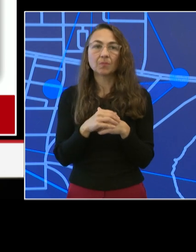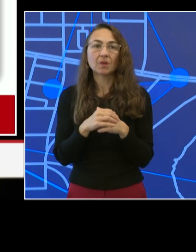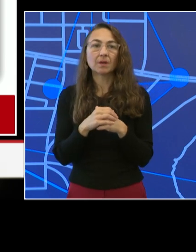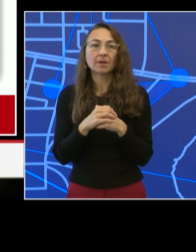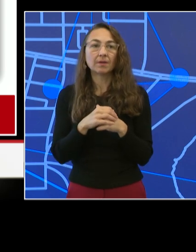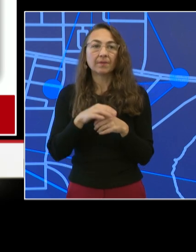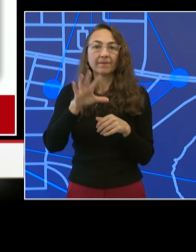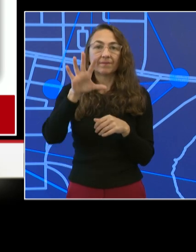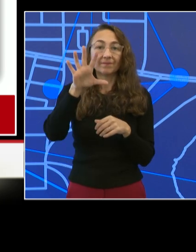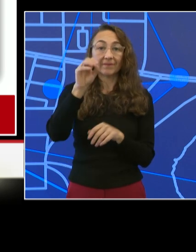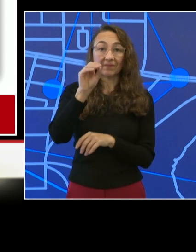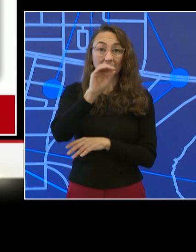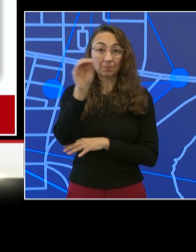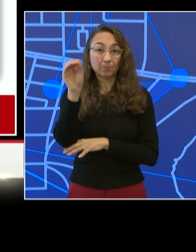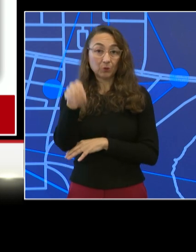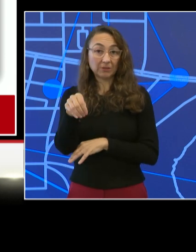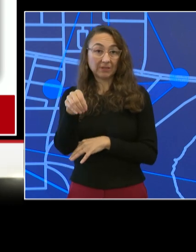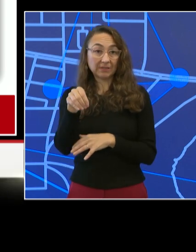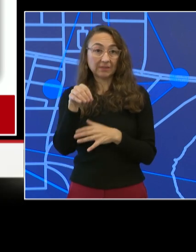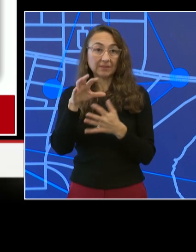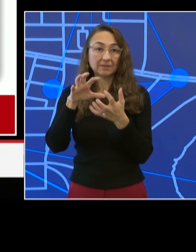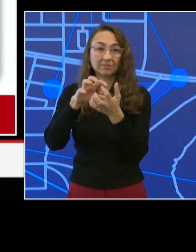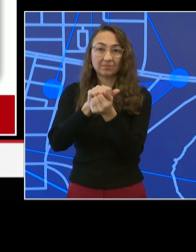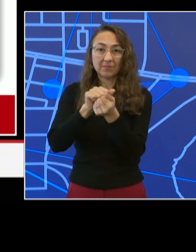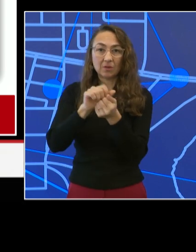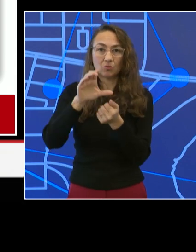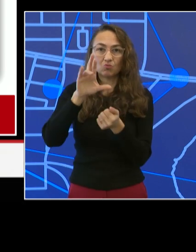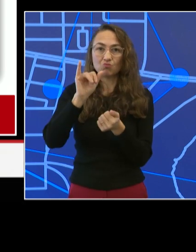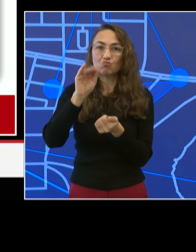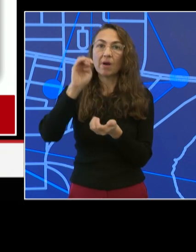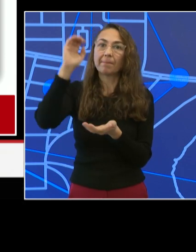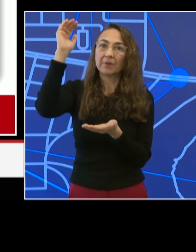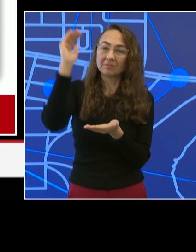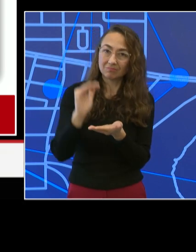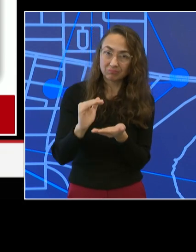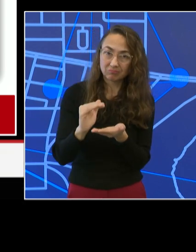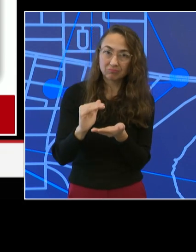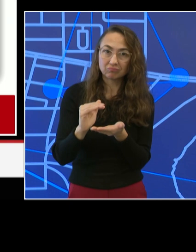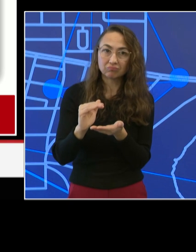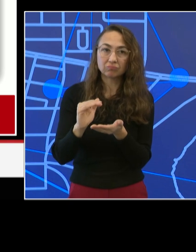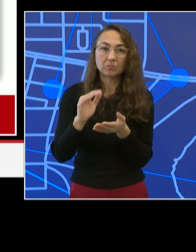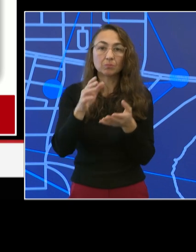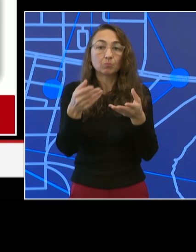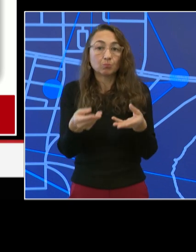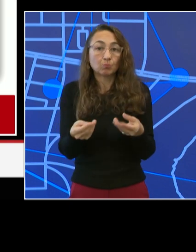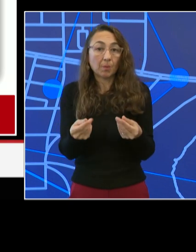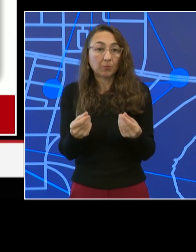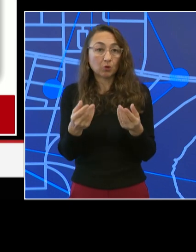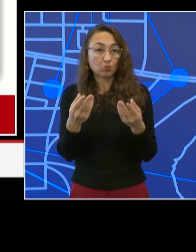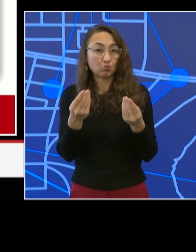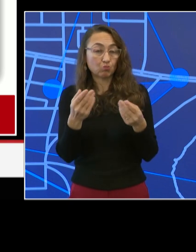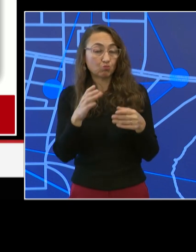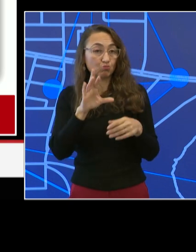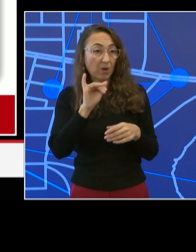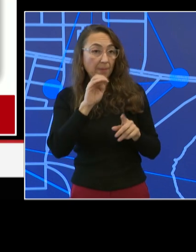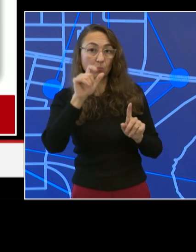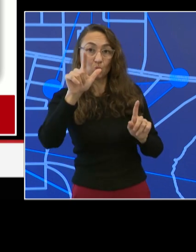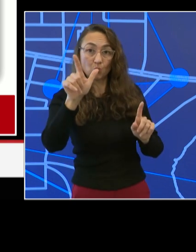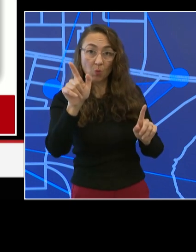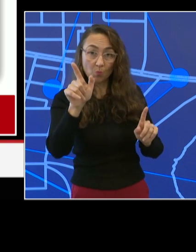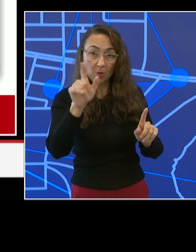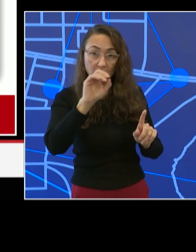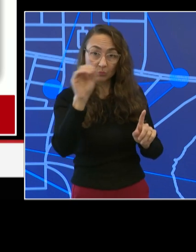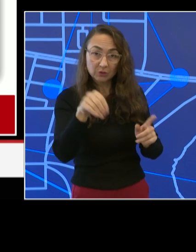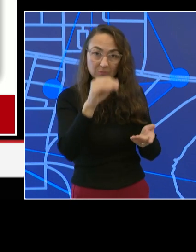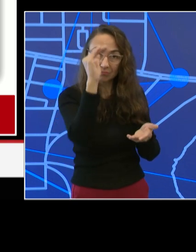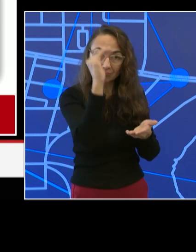a 26% drop in overall crime in our Anacostia area. Our hope is that these spaces will continue to serve our community well